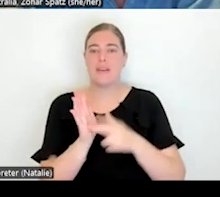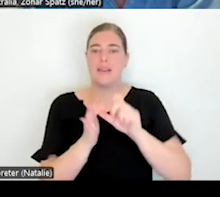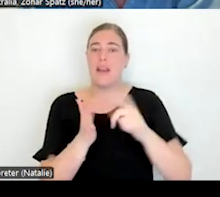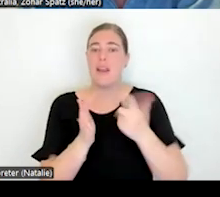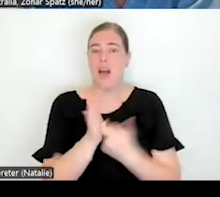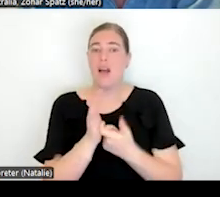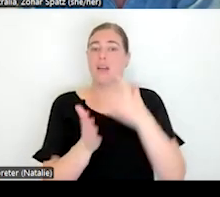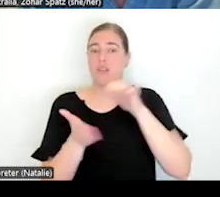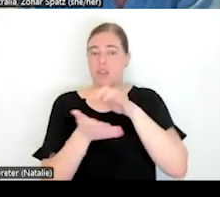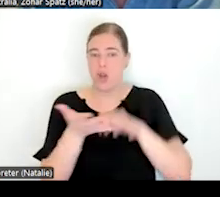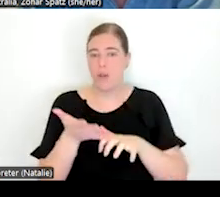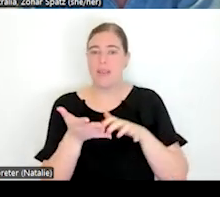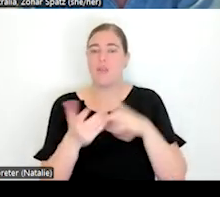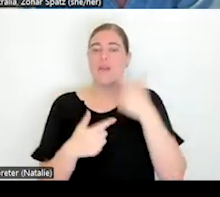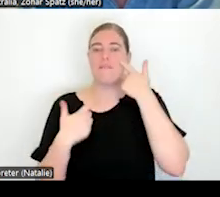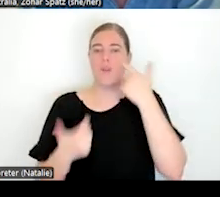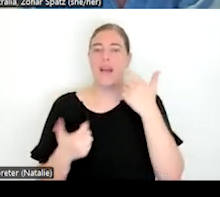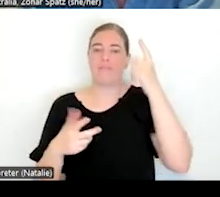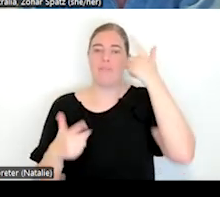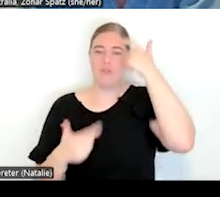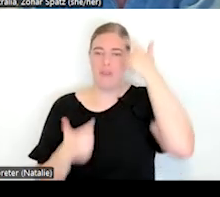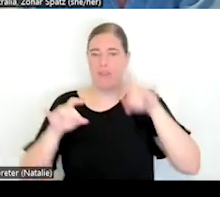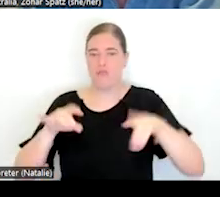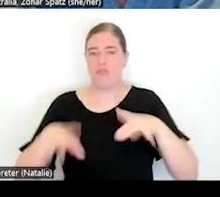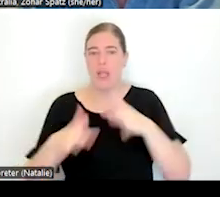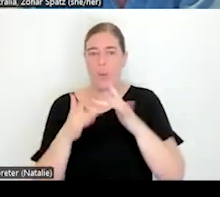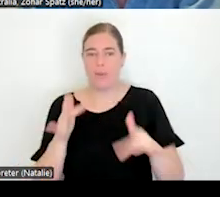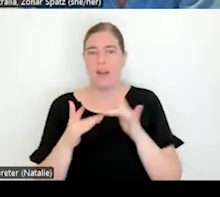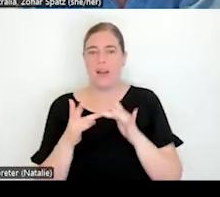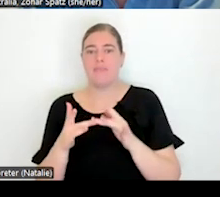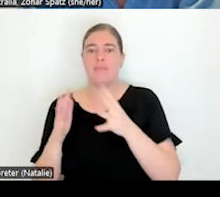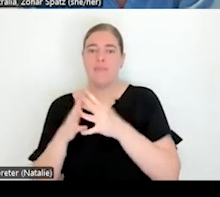be found at the Creative Australia website,